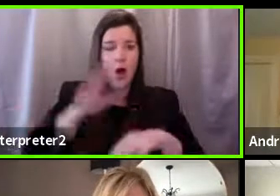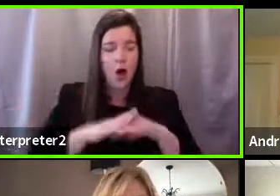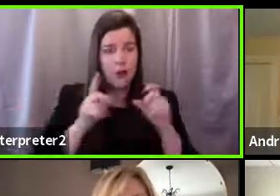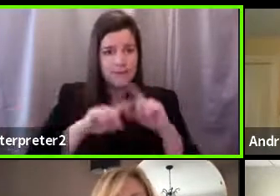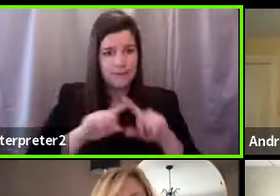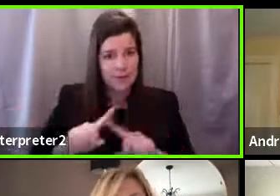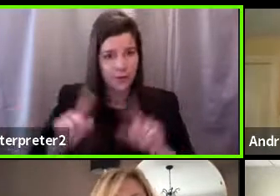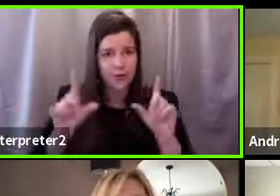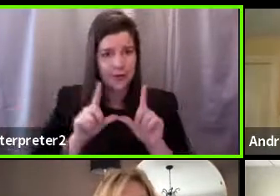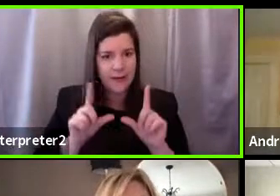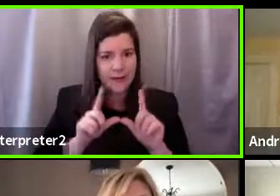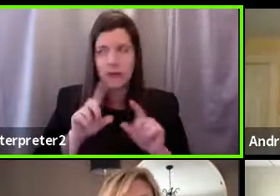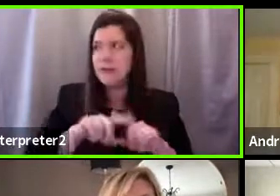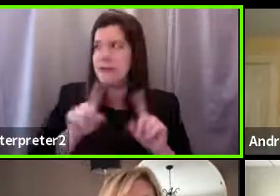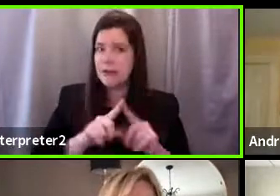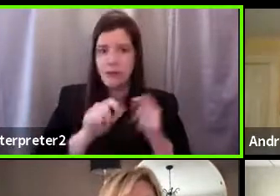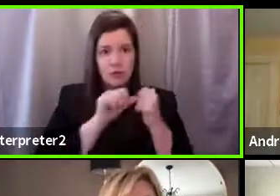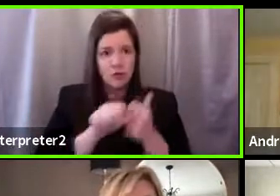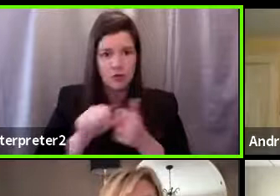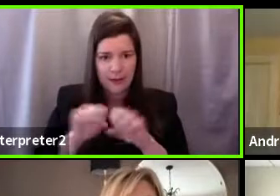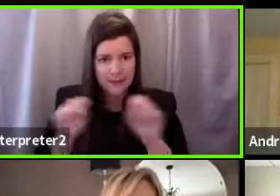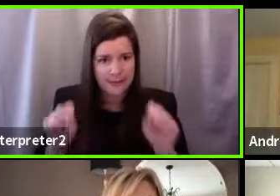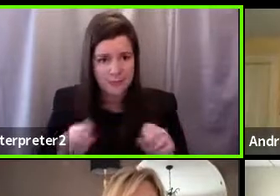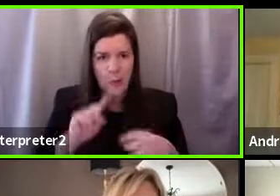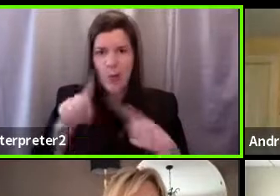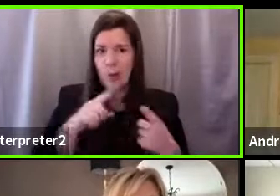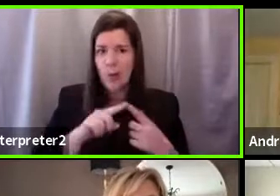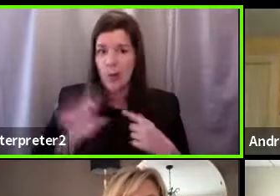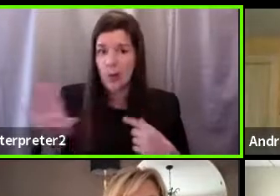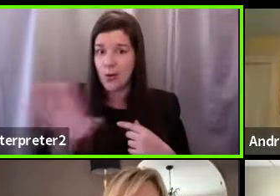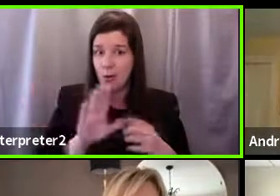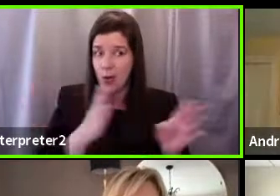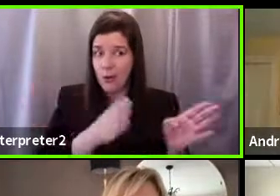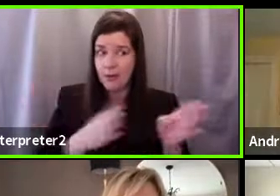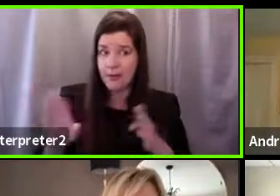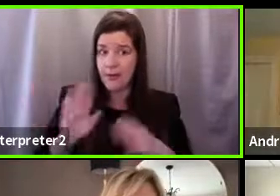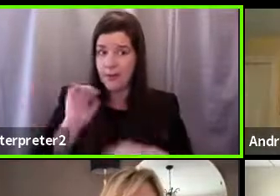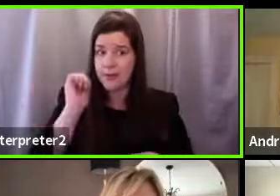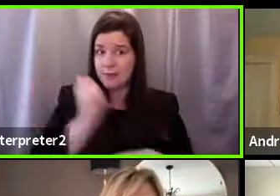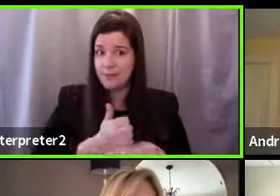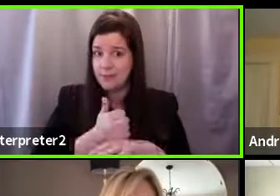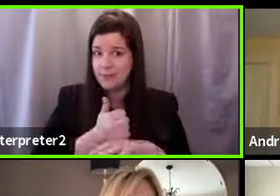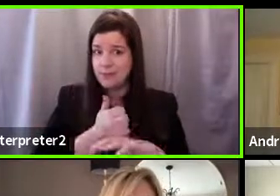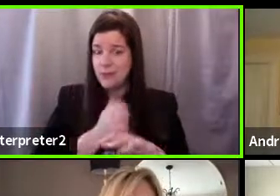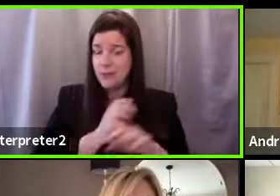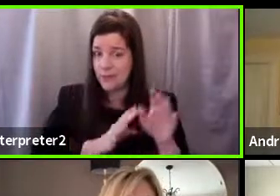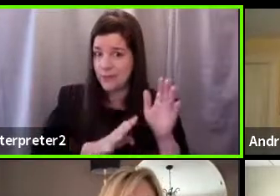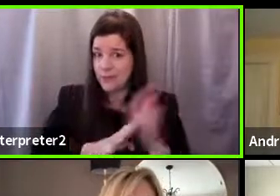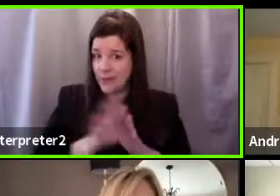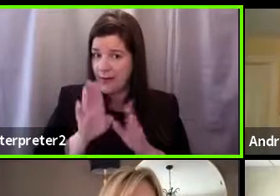licensing and tracking systems when the plan was put in place to have a single unified system?